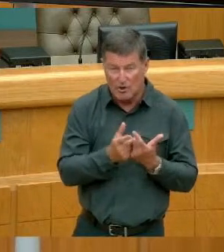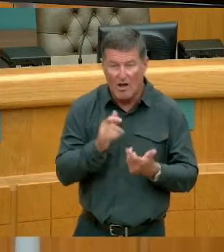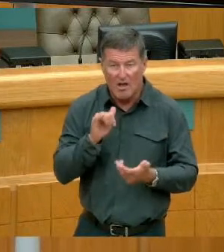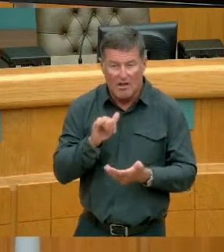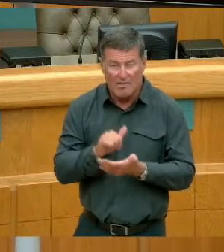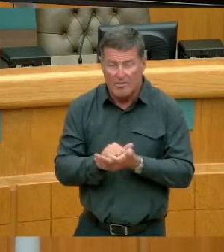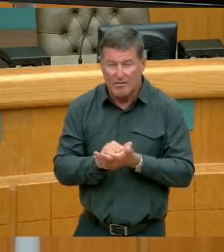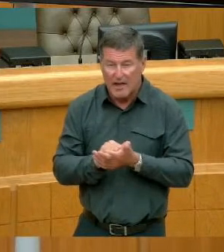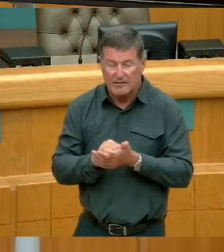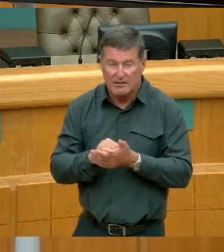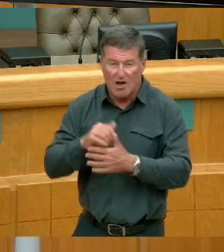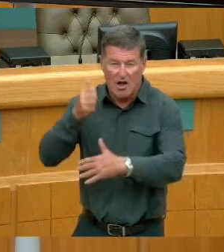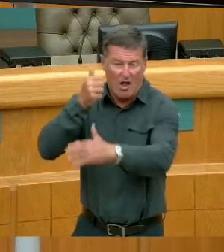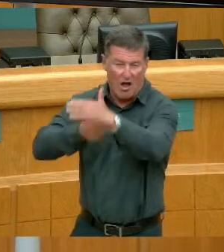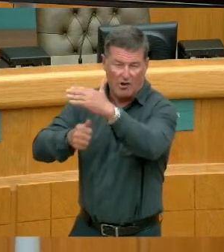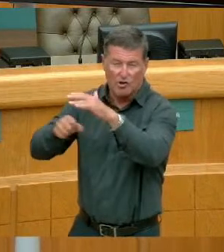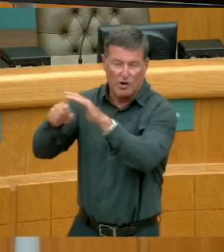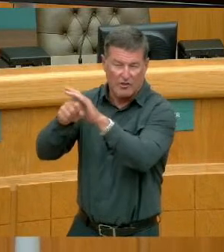or entity